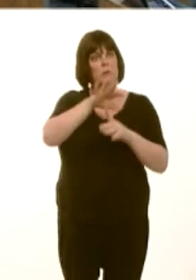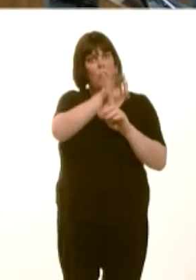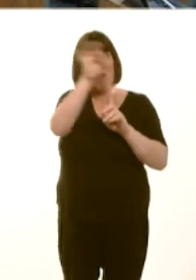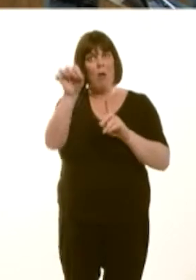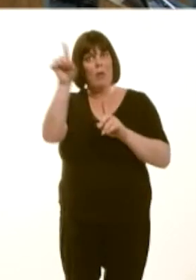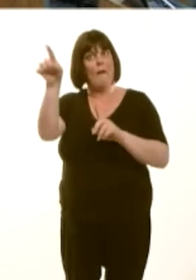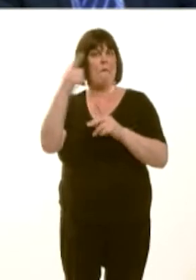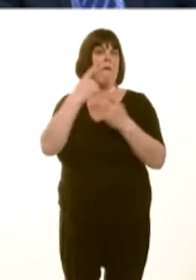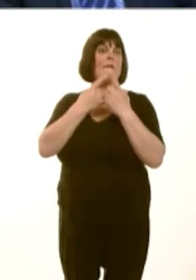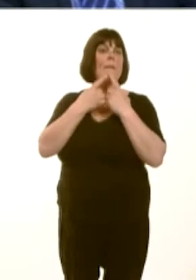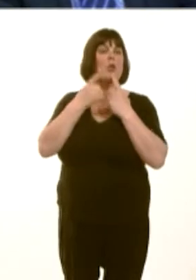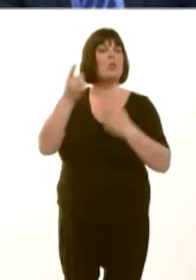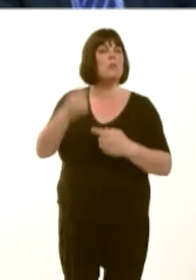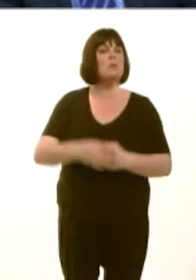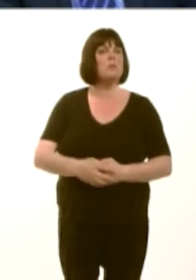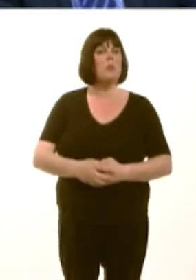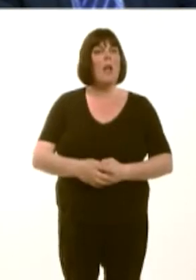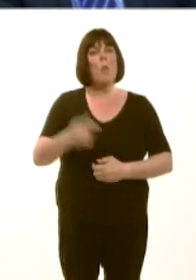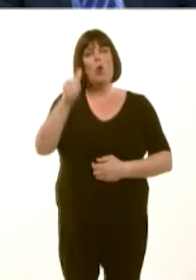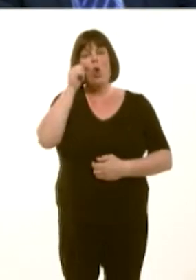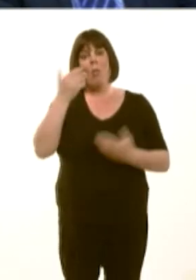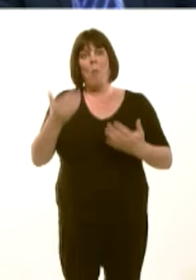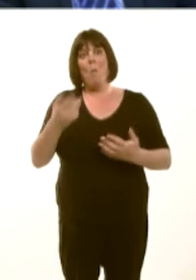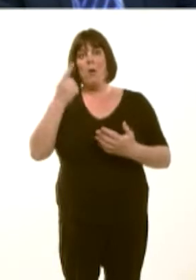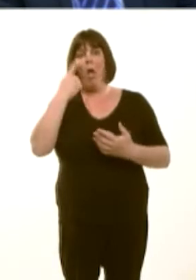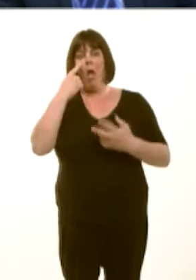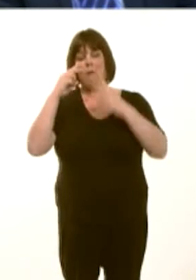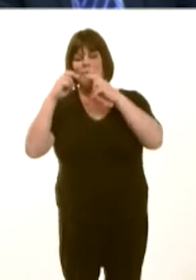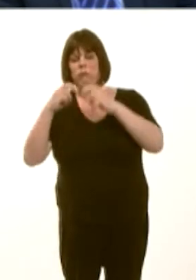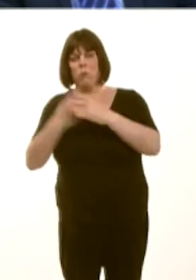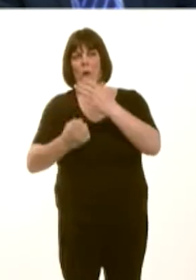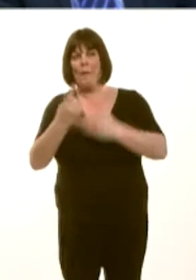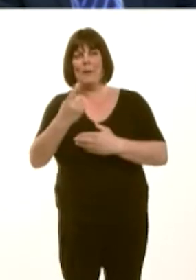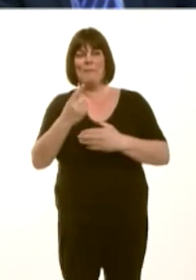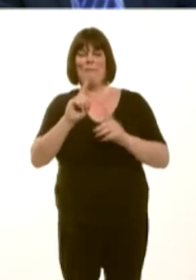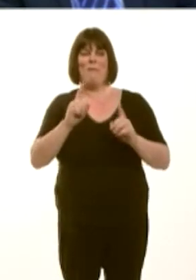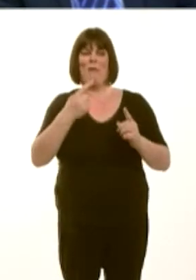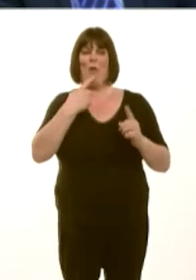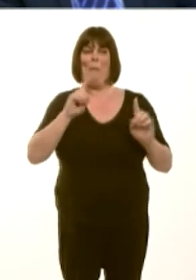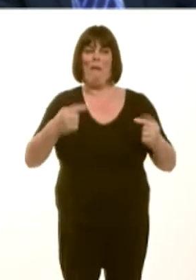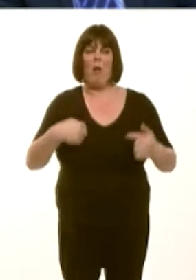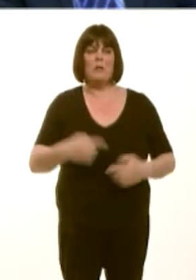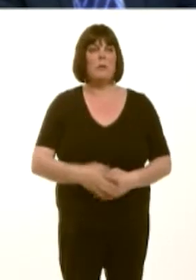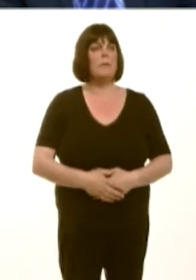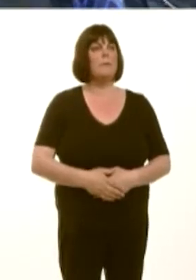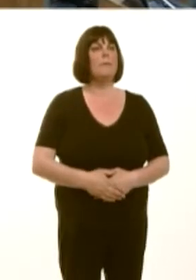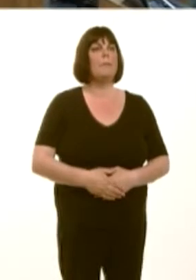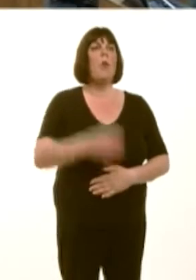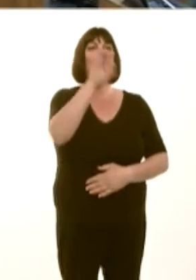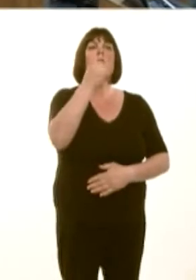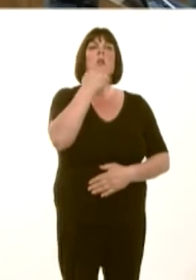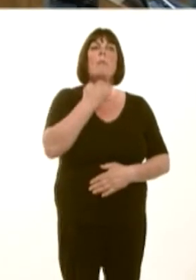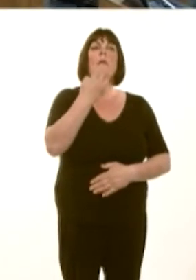information about. And of course, given the fact there is a police investigation, it's not possible for me to comment further at this time. Question 14,